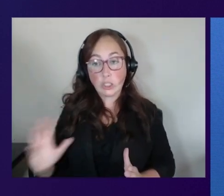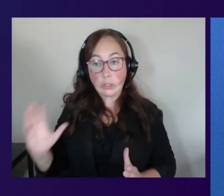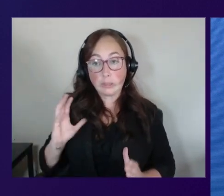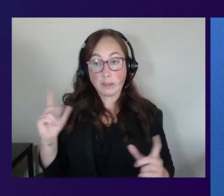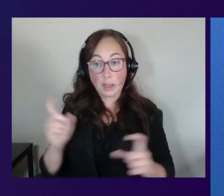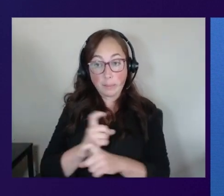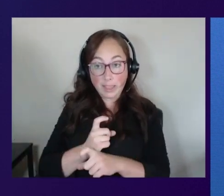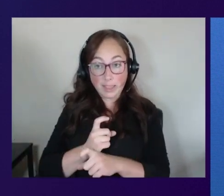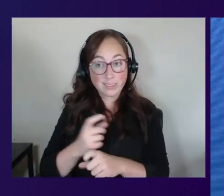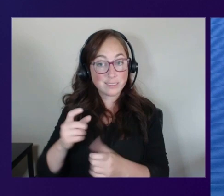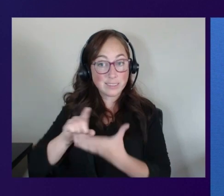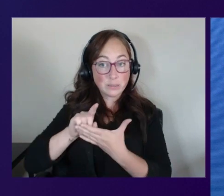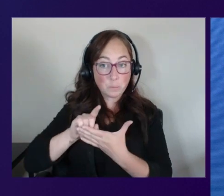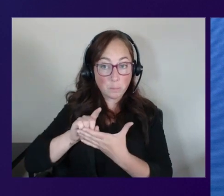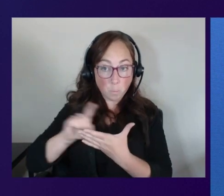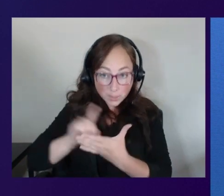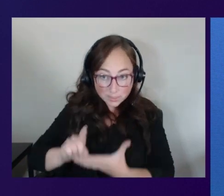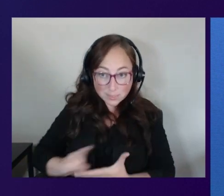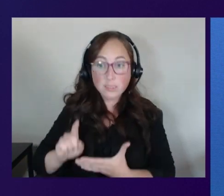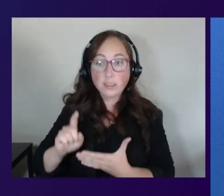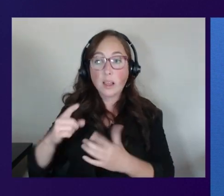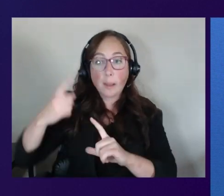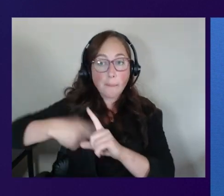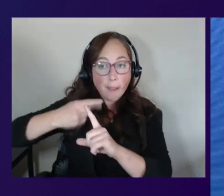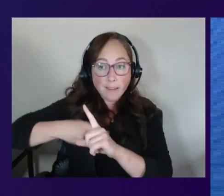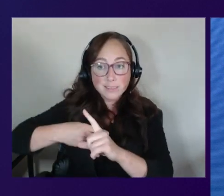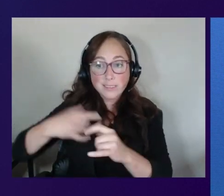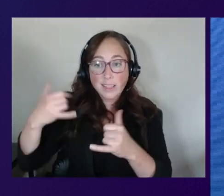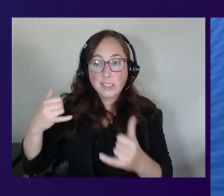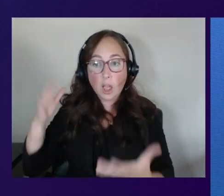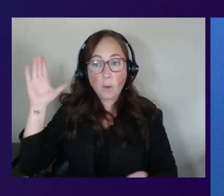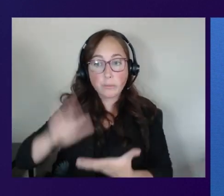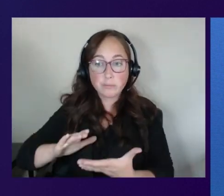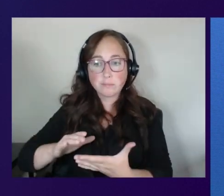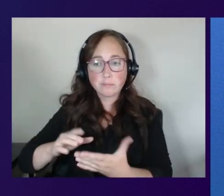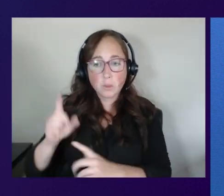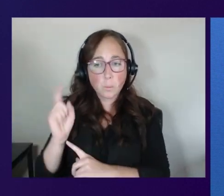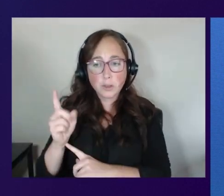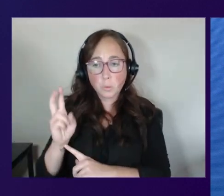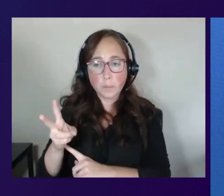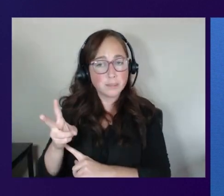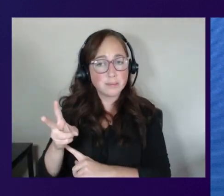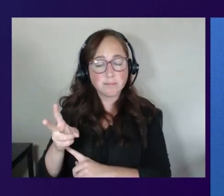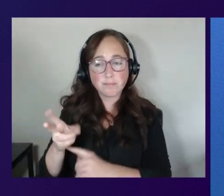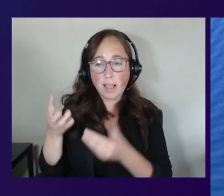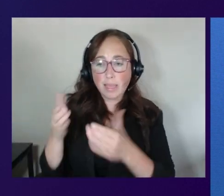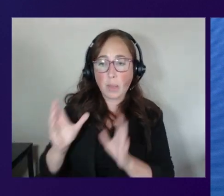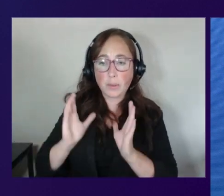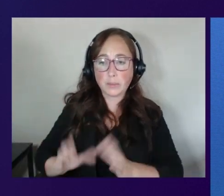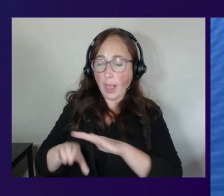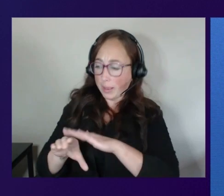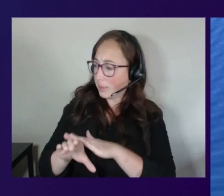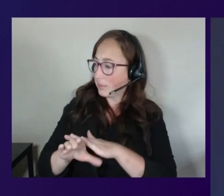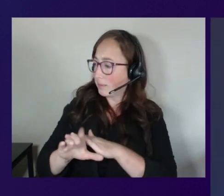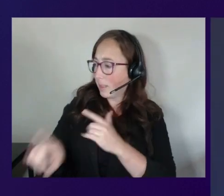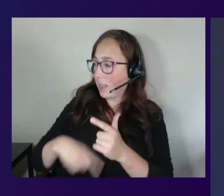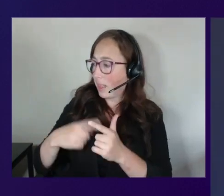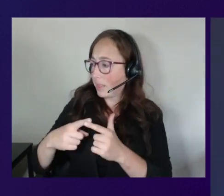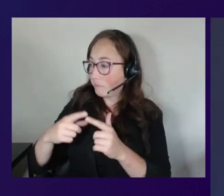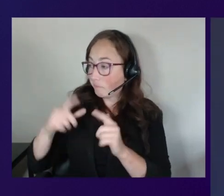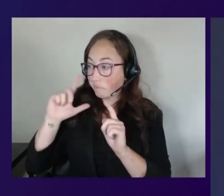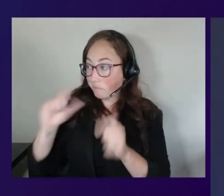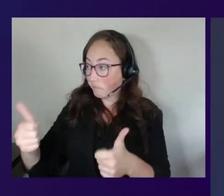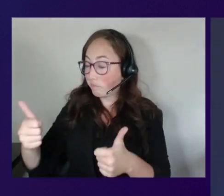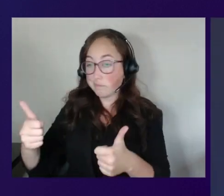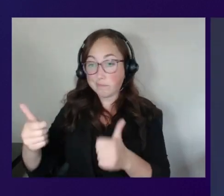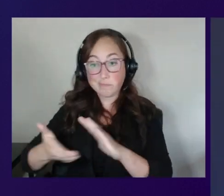Weeks, months, even sometimes, to just minutes, right? You just give them access, and they're off and running. Yeah, that's great. And I can.